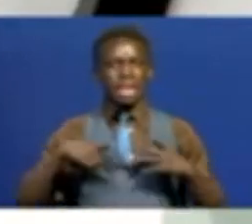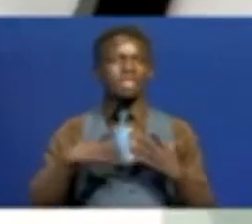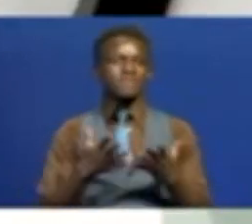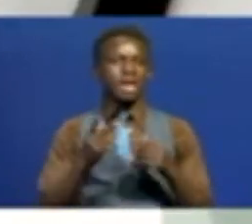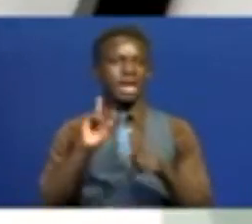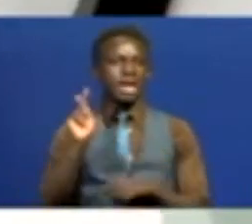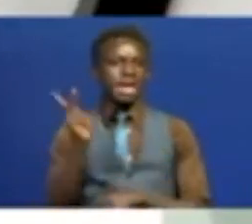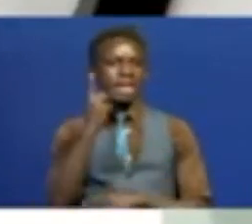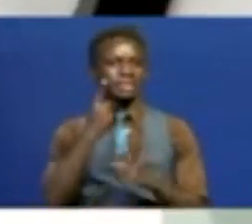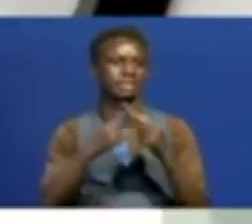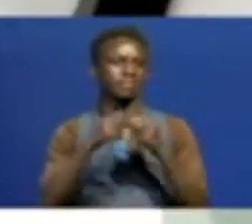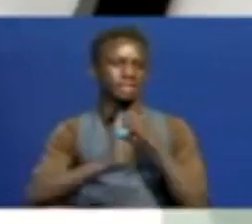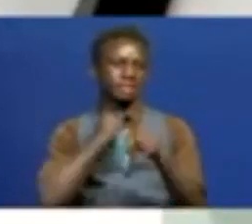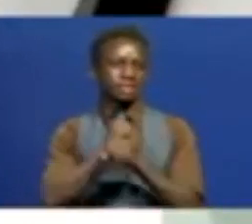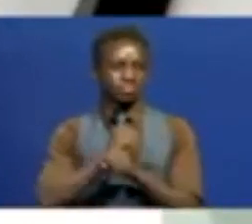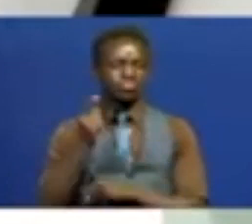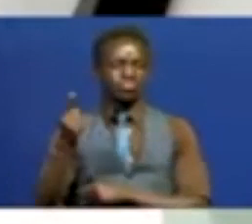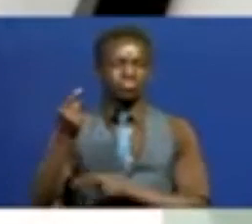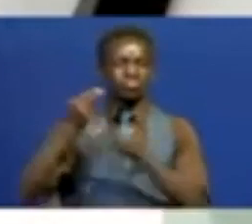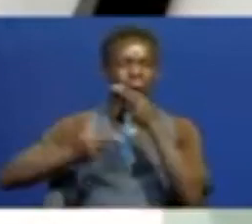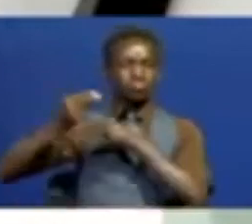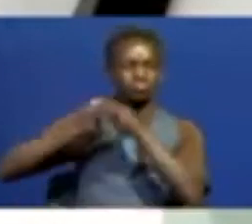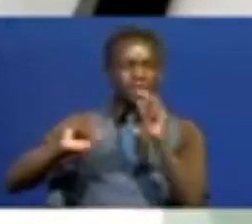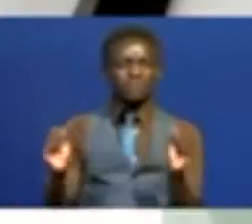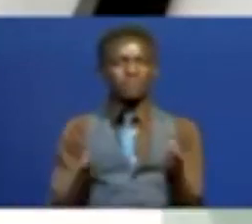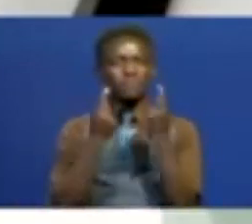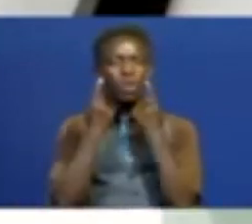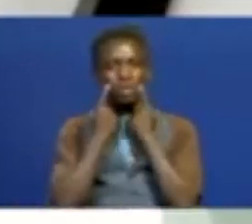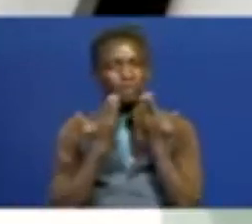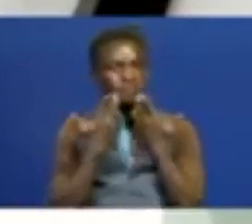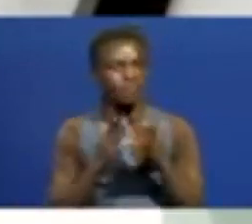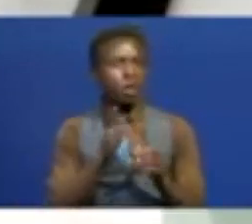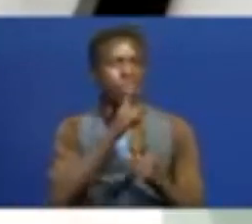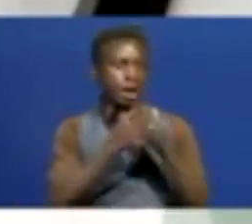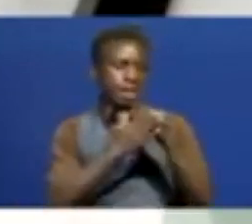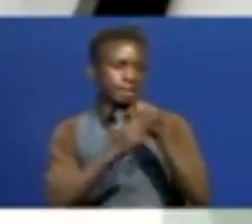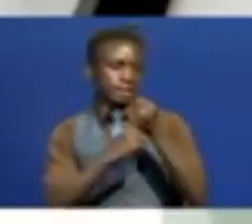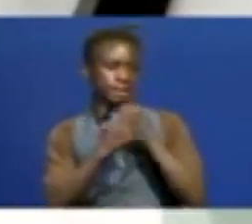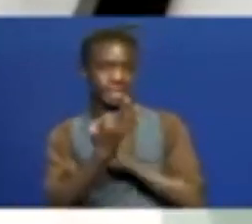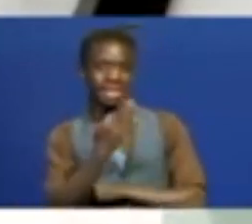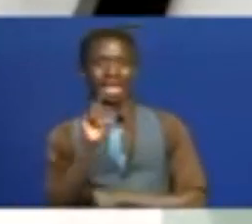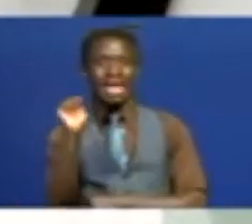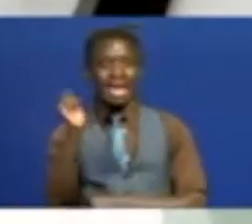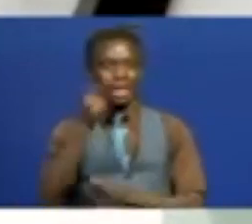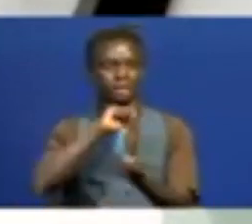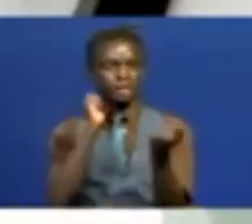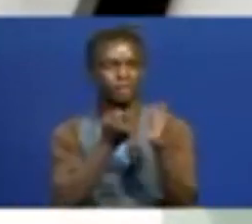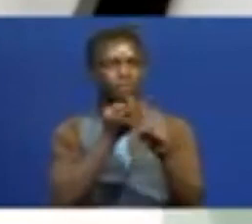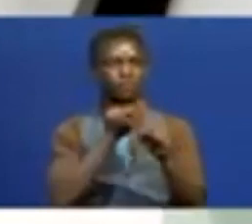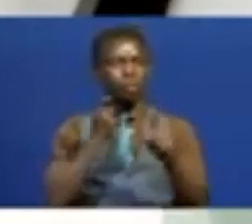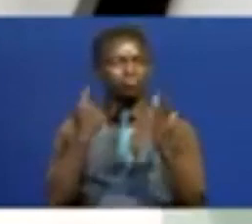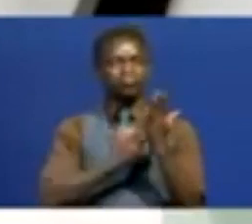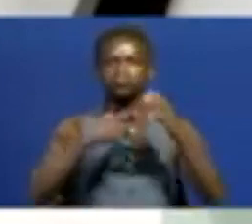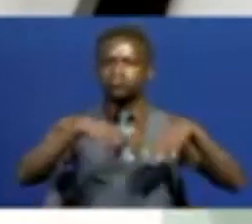the historic events, including the 1963 transition of Kenya from a British colony to a sovereign state. Tony